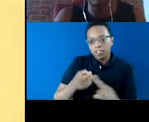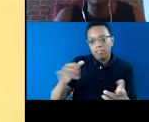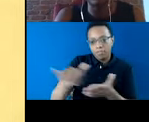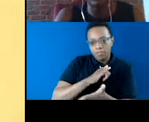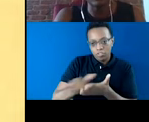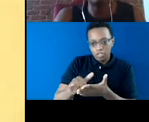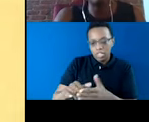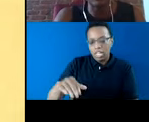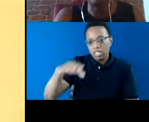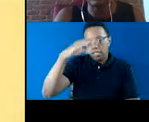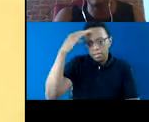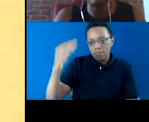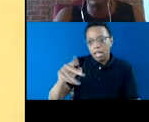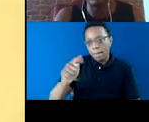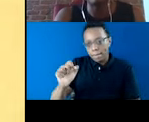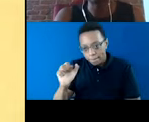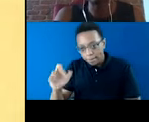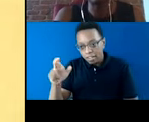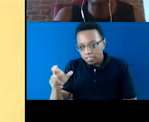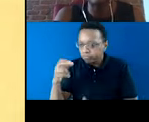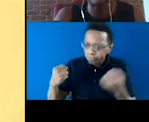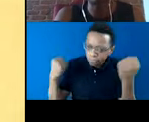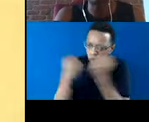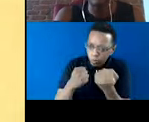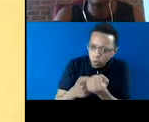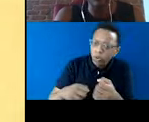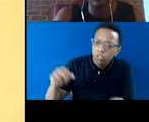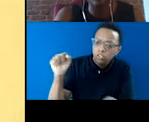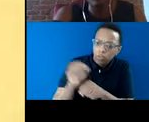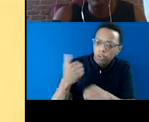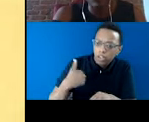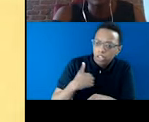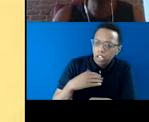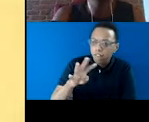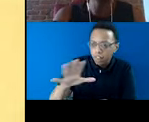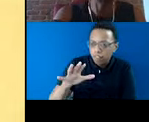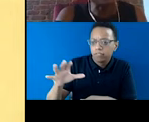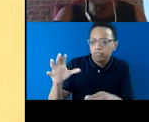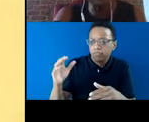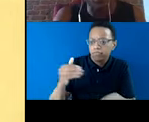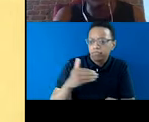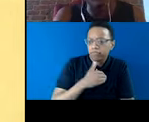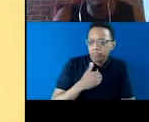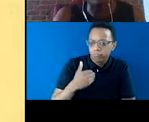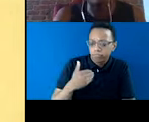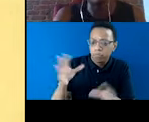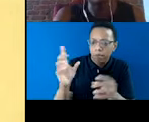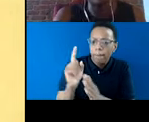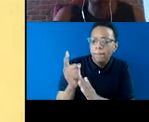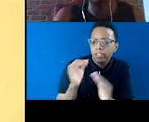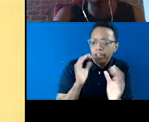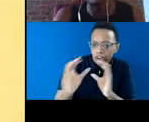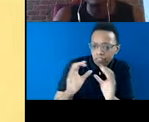of the work that she did, and they had a full 5-minute conversation. People a lot of times credit the white gay movement with the change in Huey P.